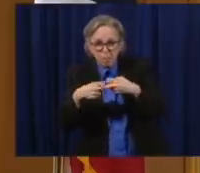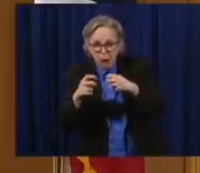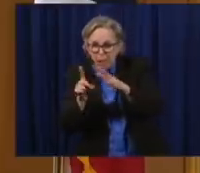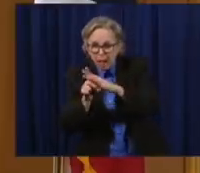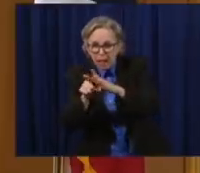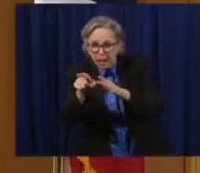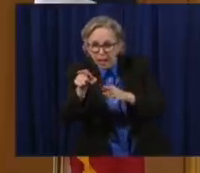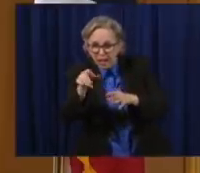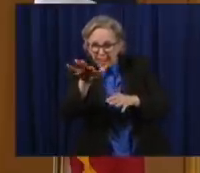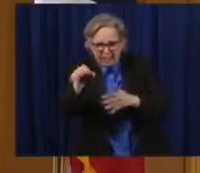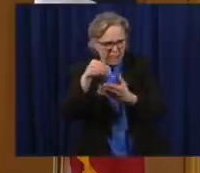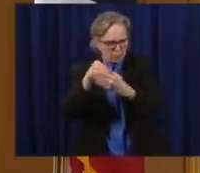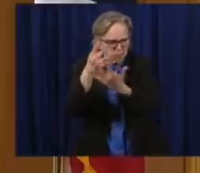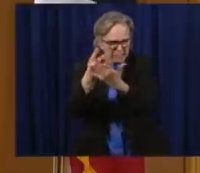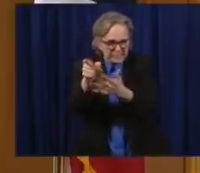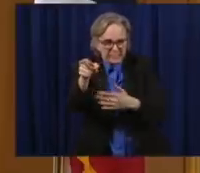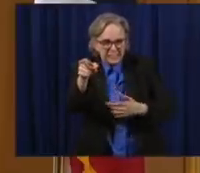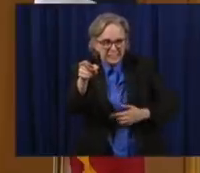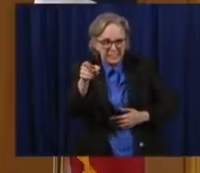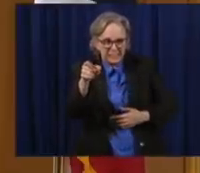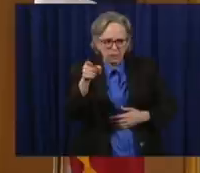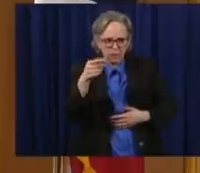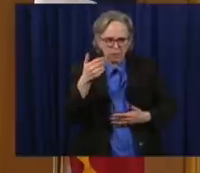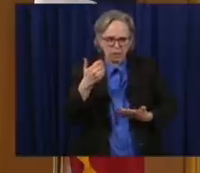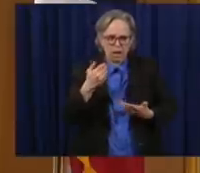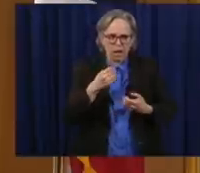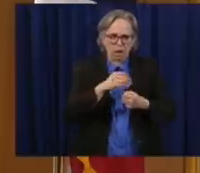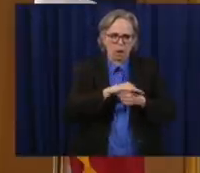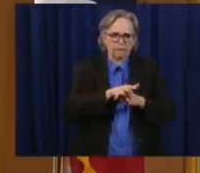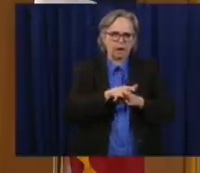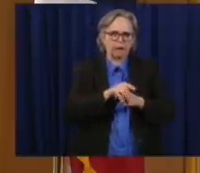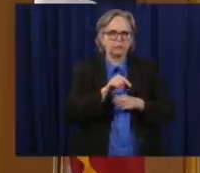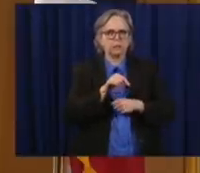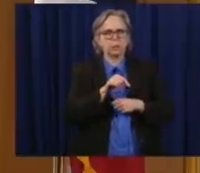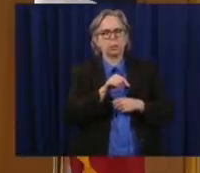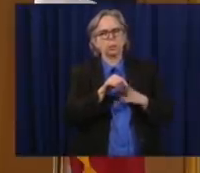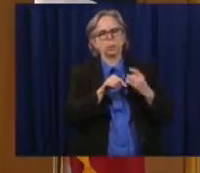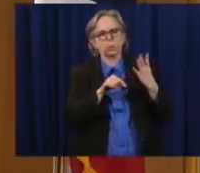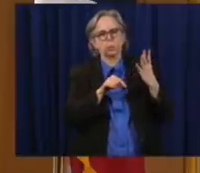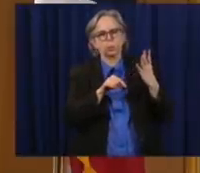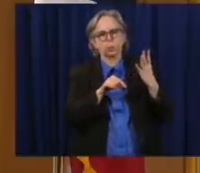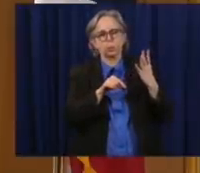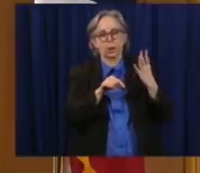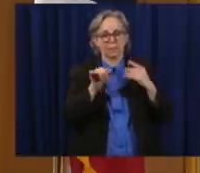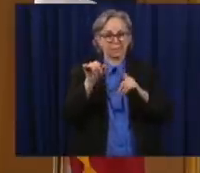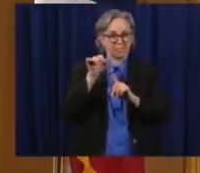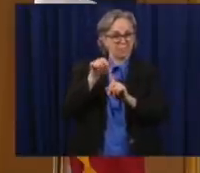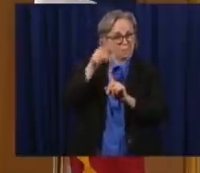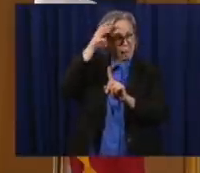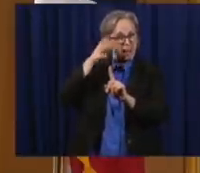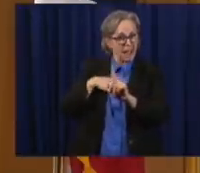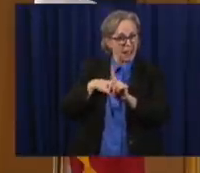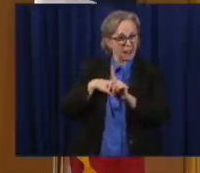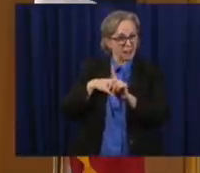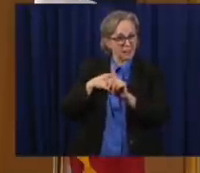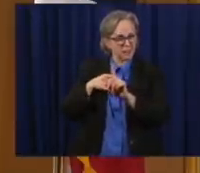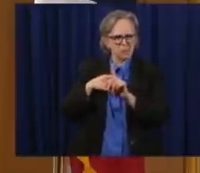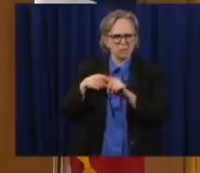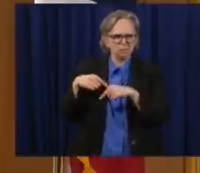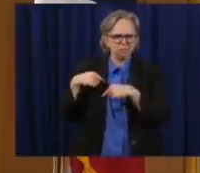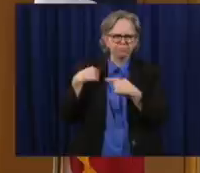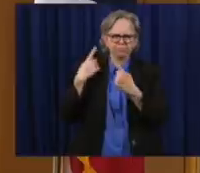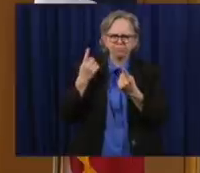unprecedented situation with the coronavirus. He has served, I believe, 13 and a half